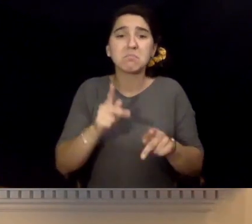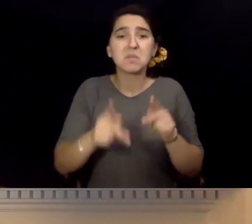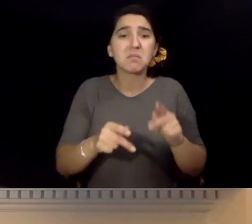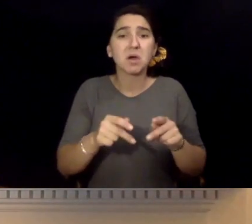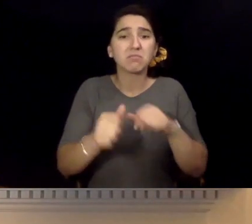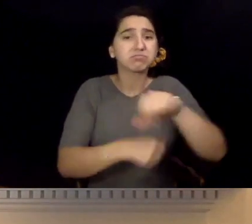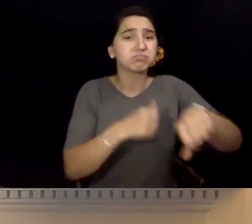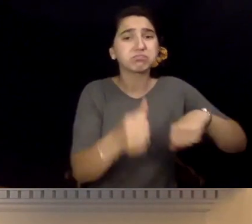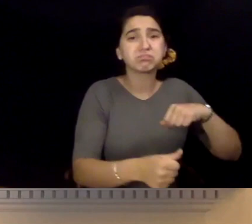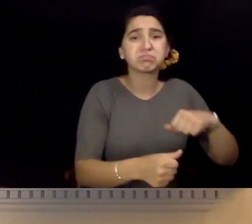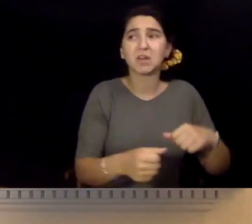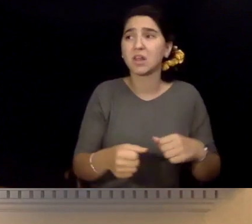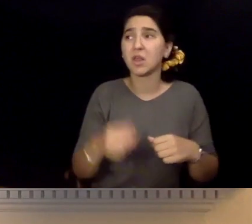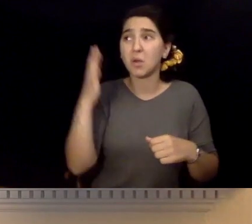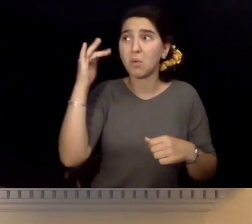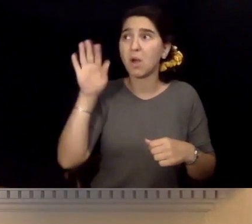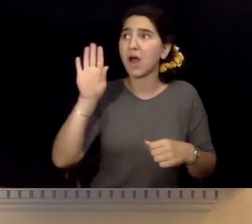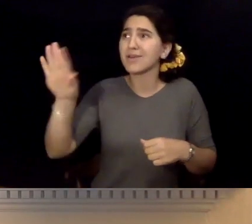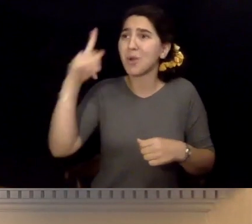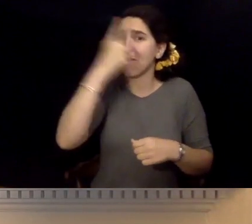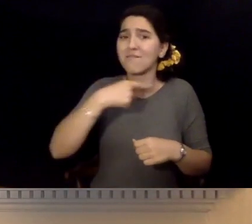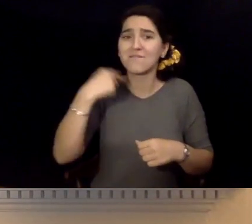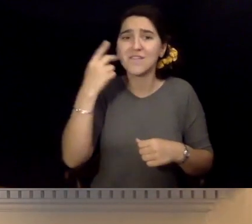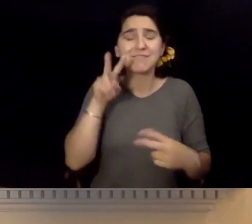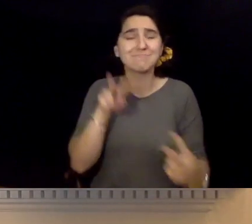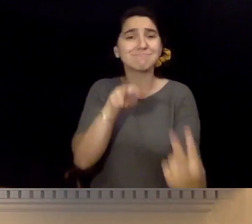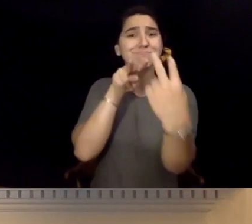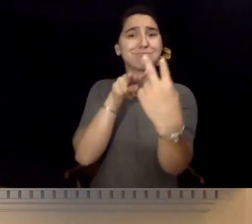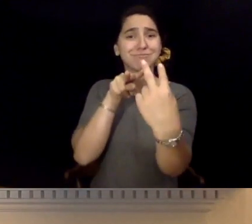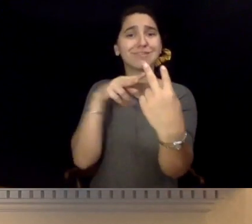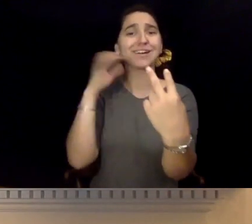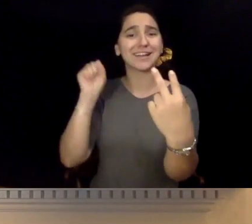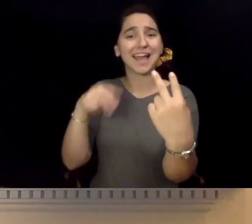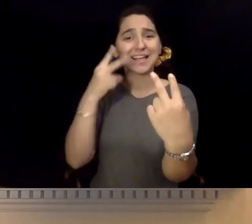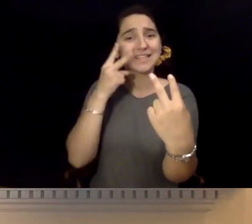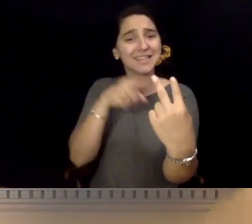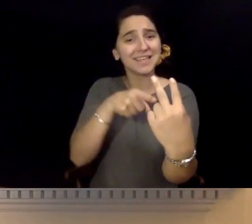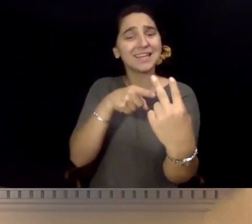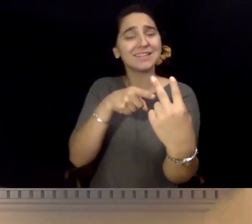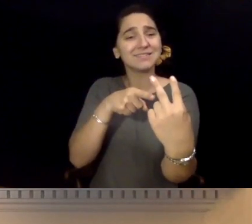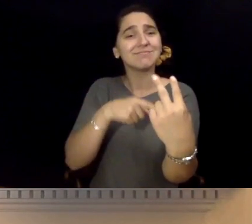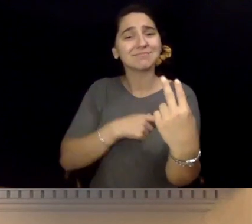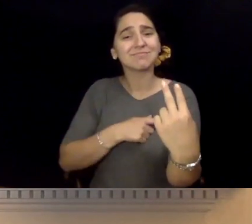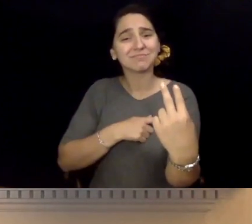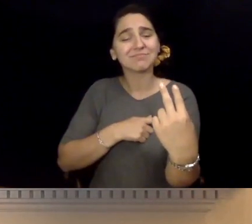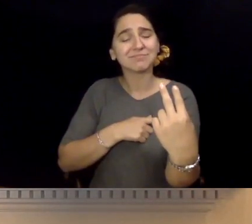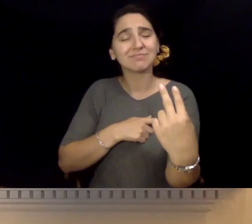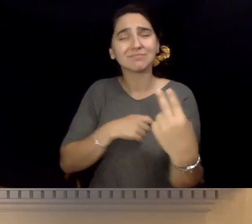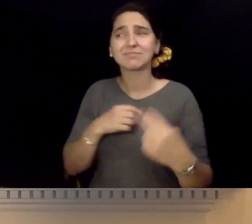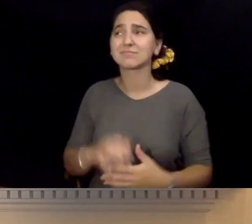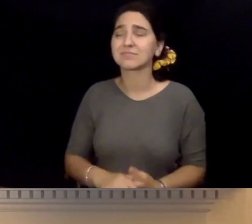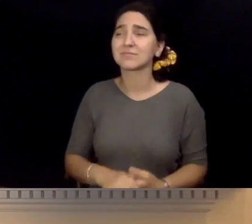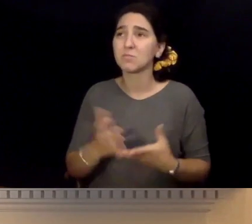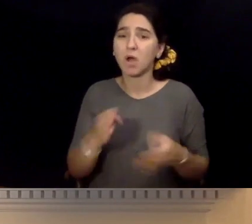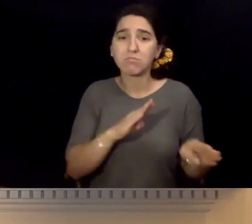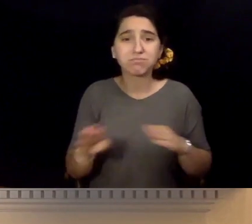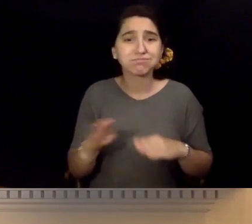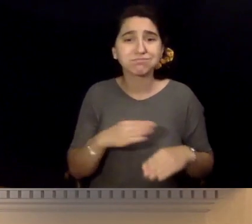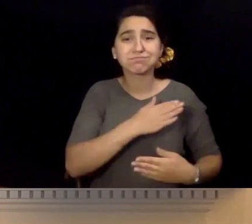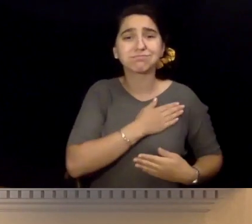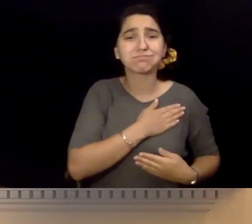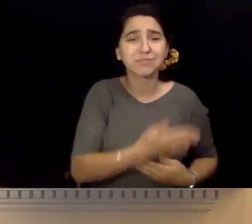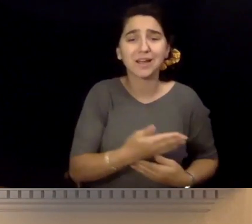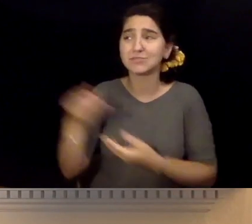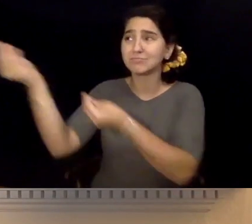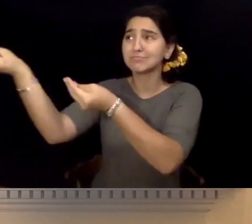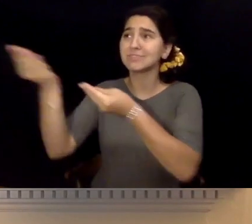face bearing your image. Give us the grace to demonstrate your compassion that you offer to each of us,